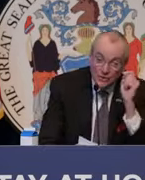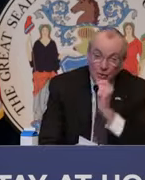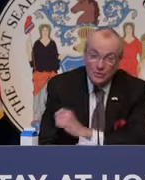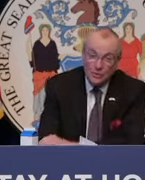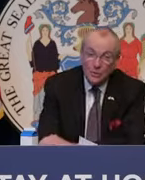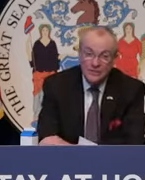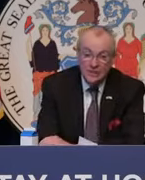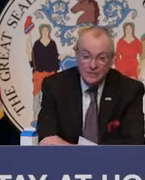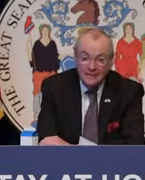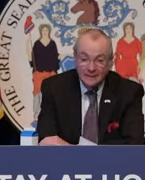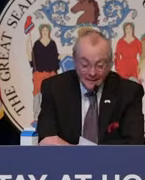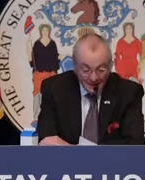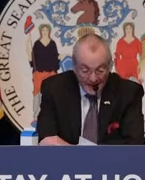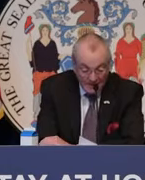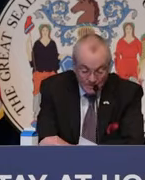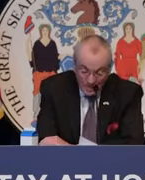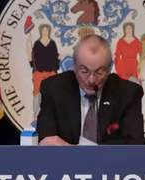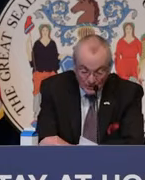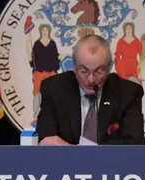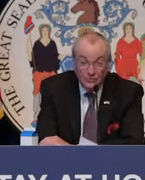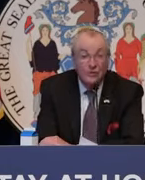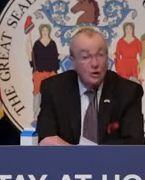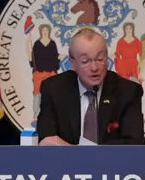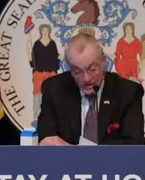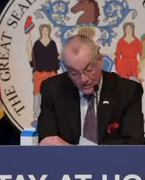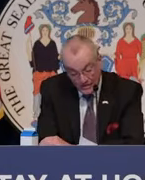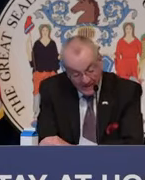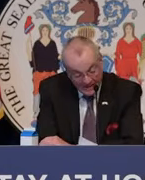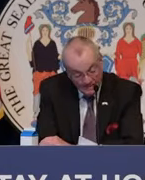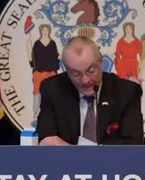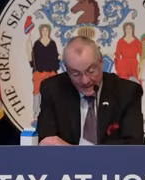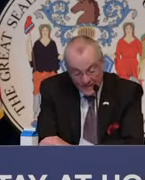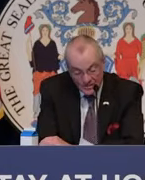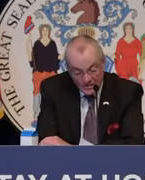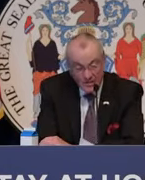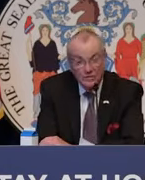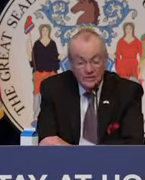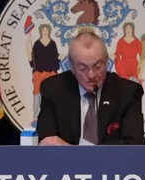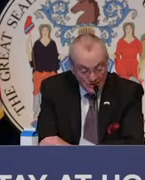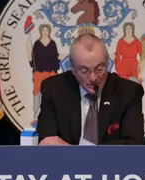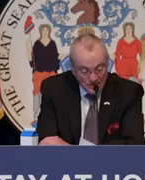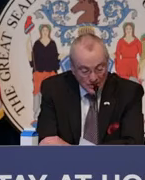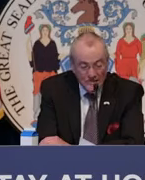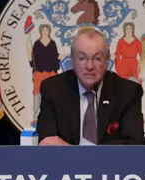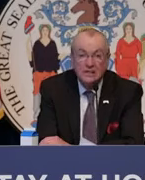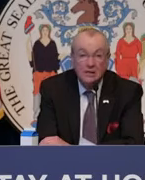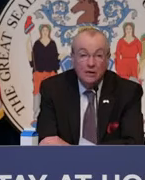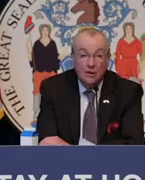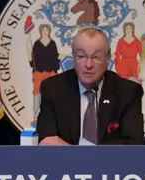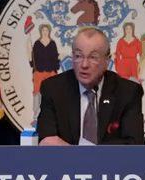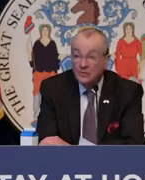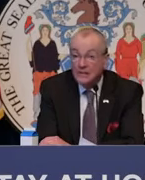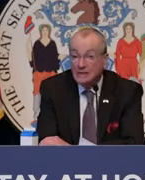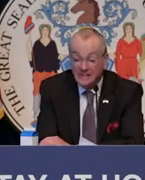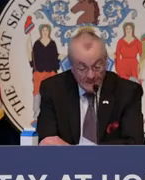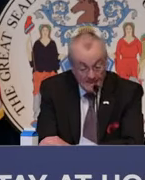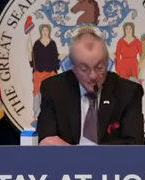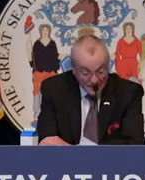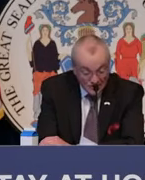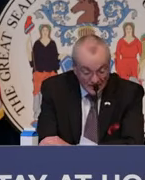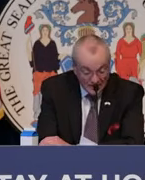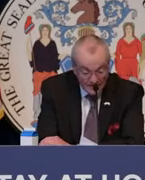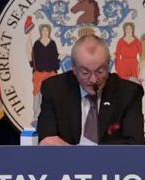there were 227 live patients discharged yesterday and 666 across both